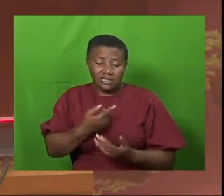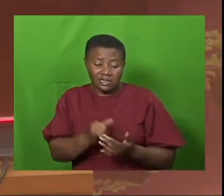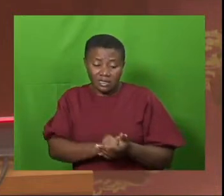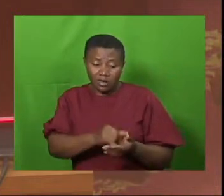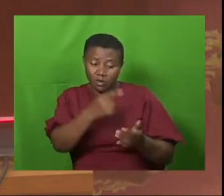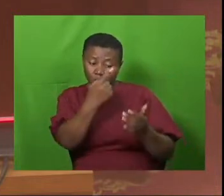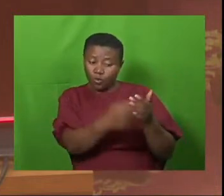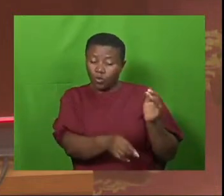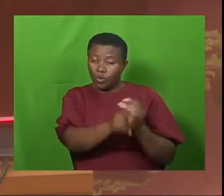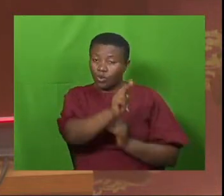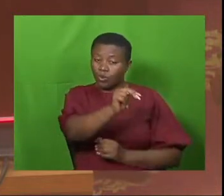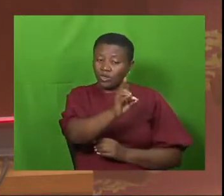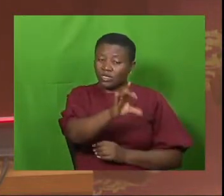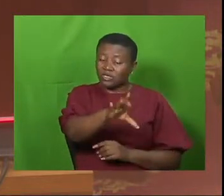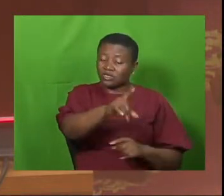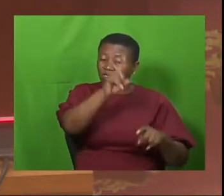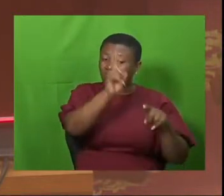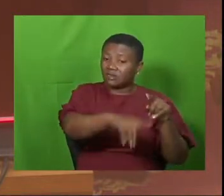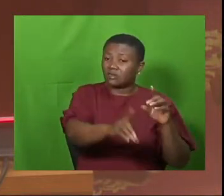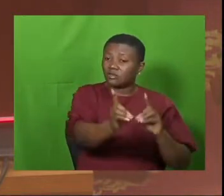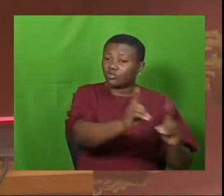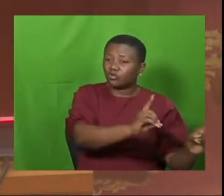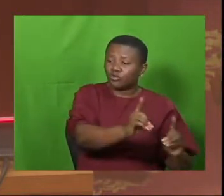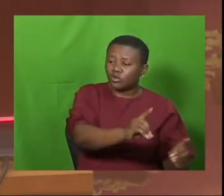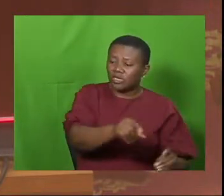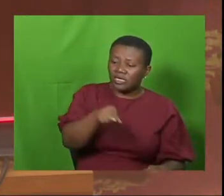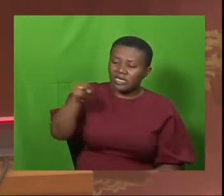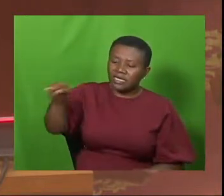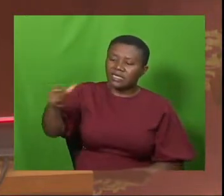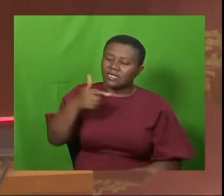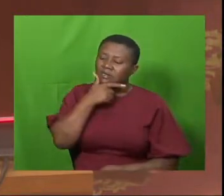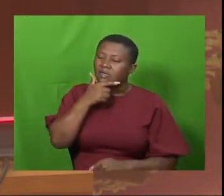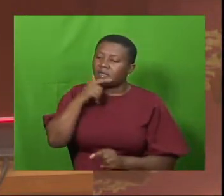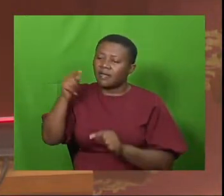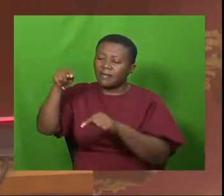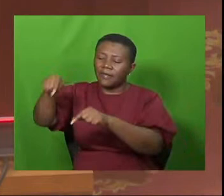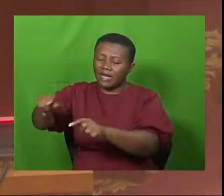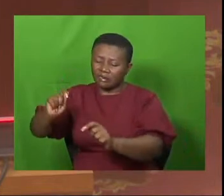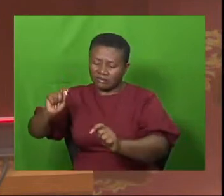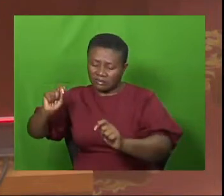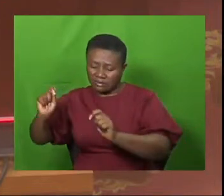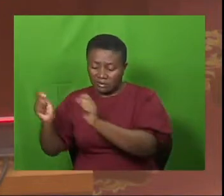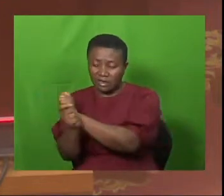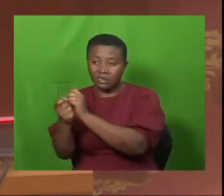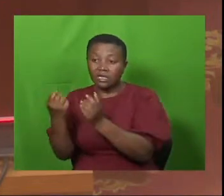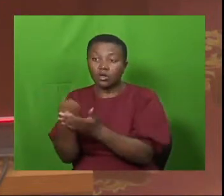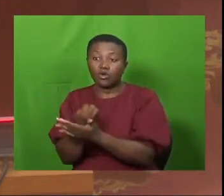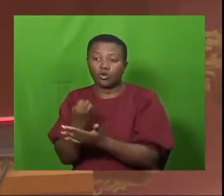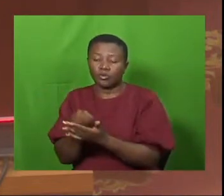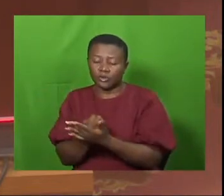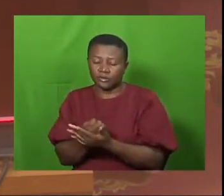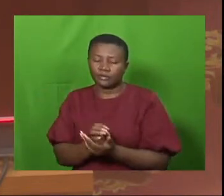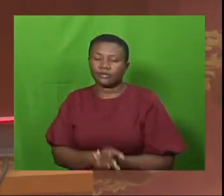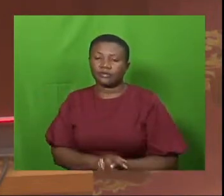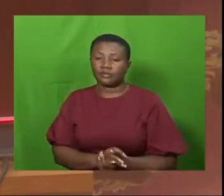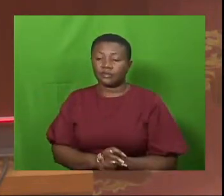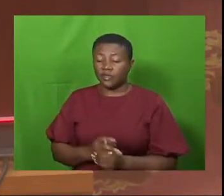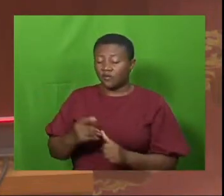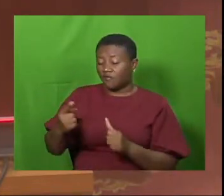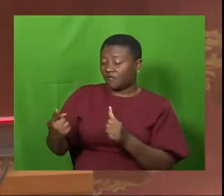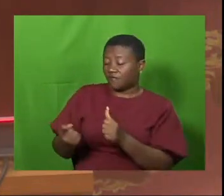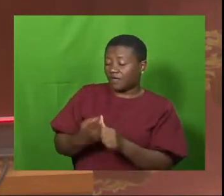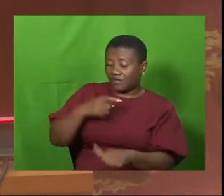he came and he transformed the economy, and nobody challenged him on that. Again, he said, for the first time in 40